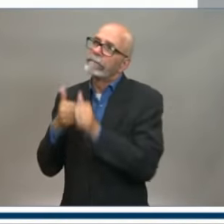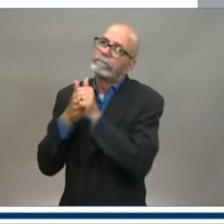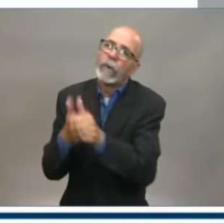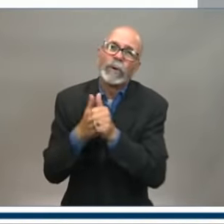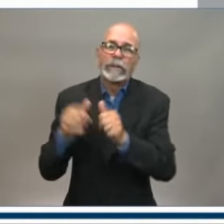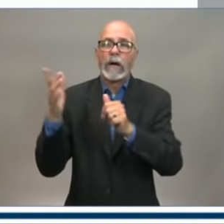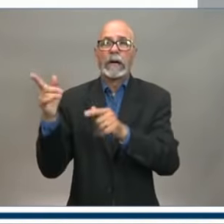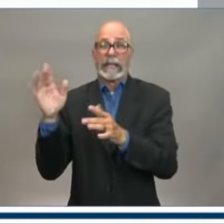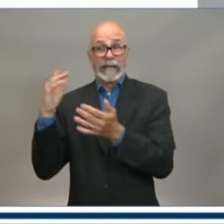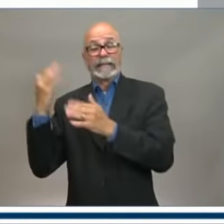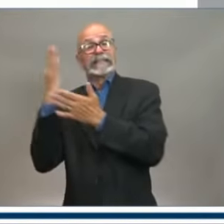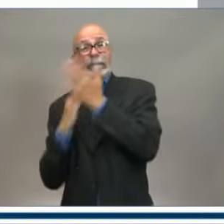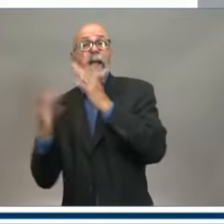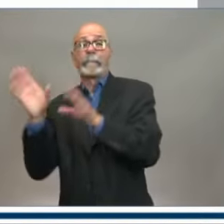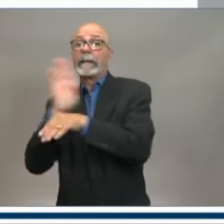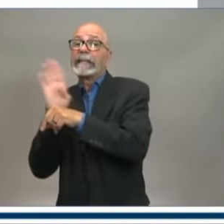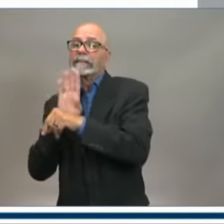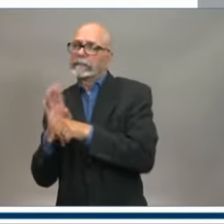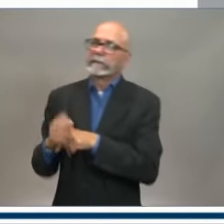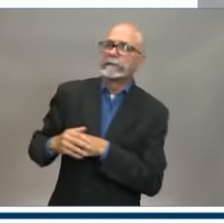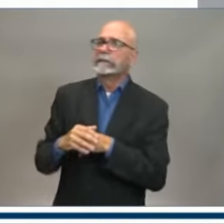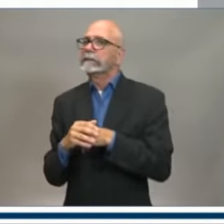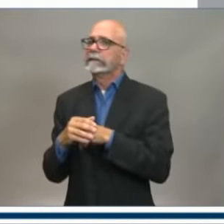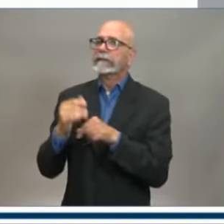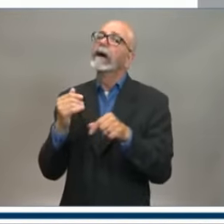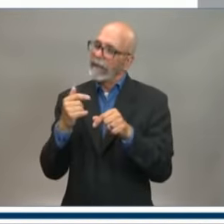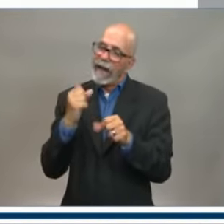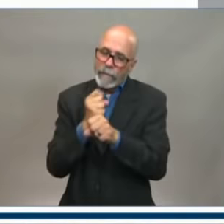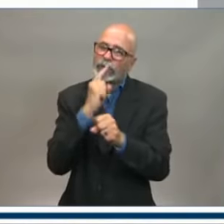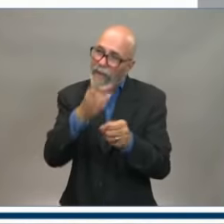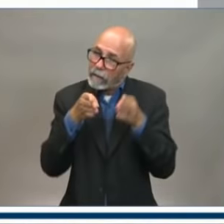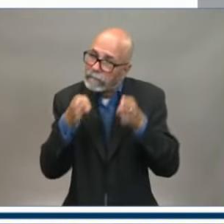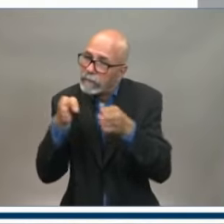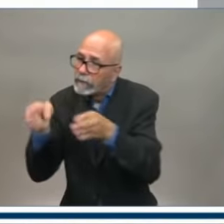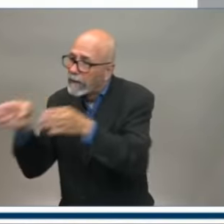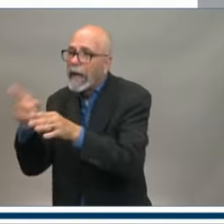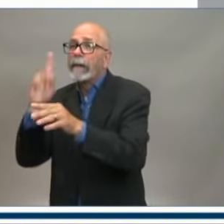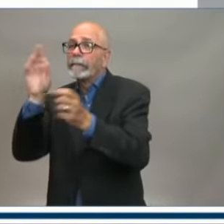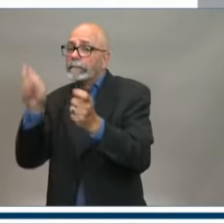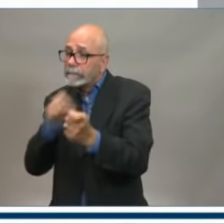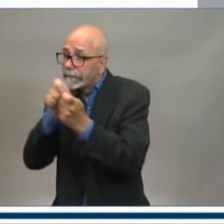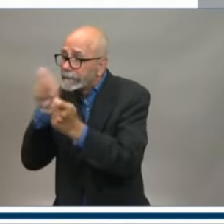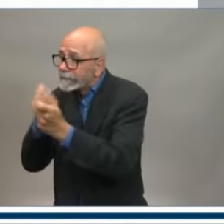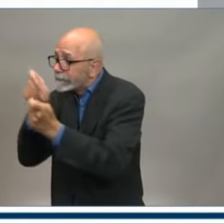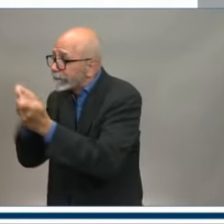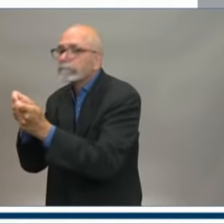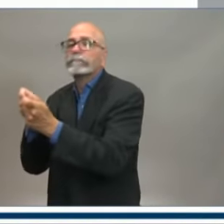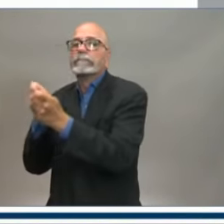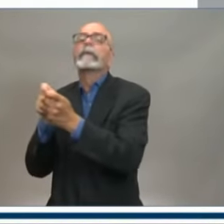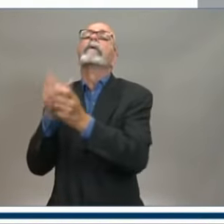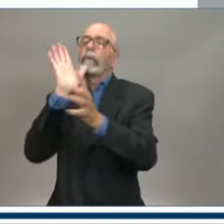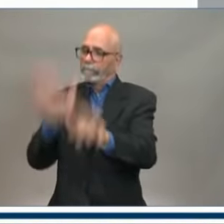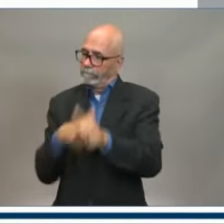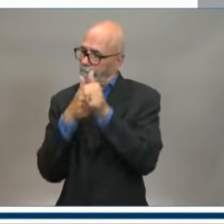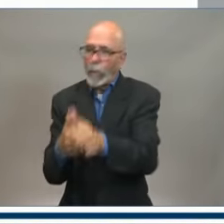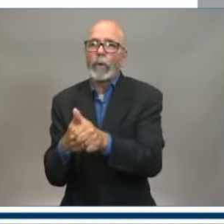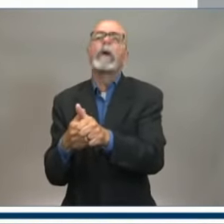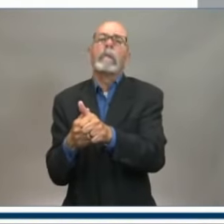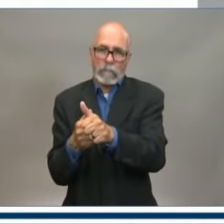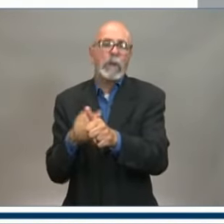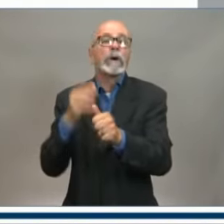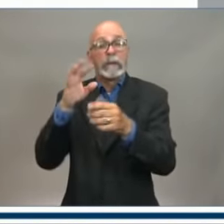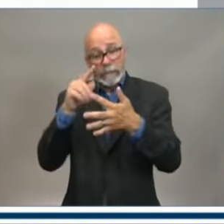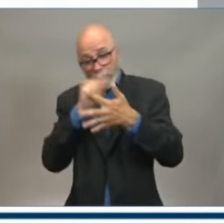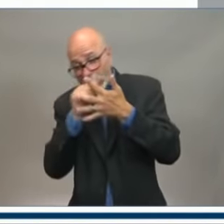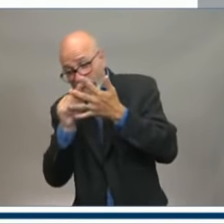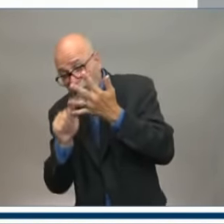will support the necessary public health requirements. But at the end of the day, there's an obligation and a need for all Nova Scotians